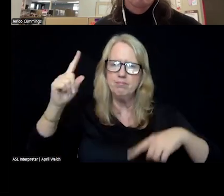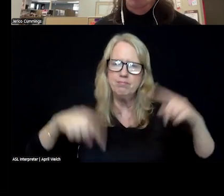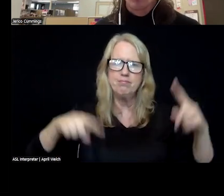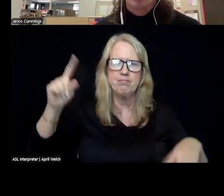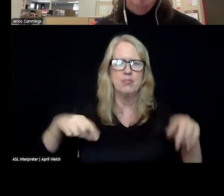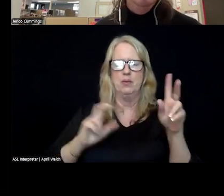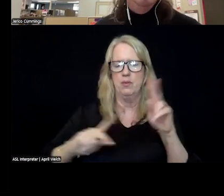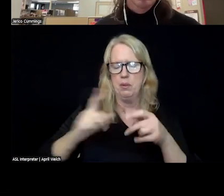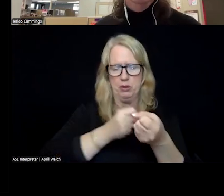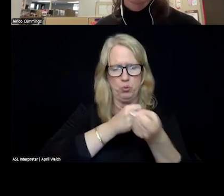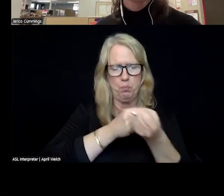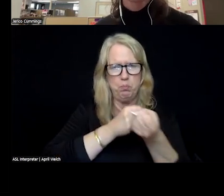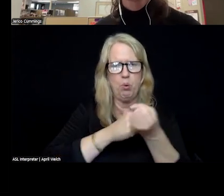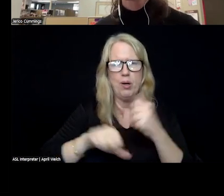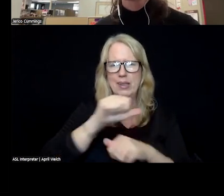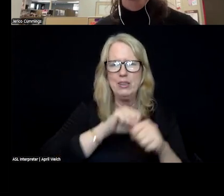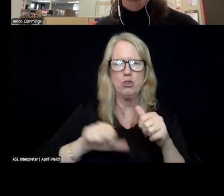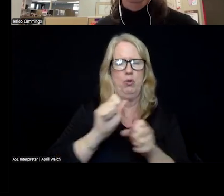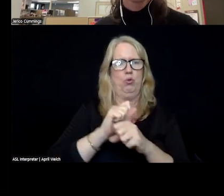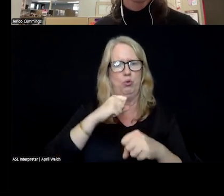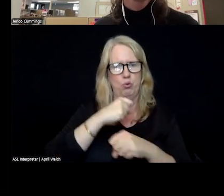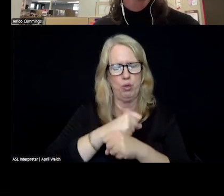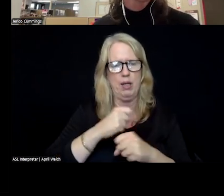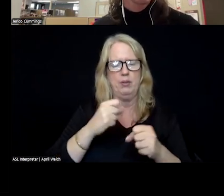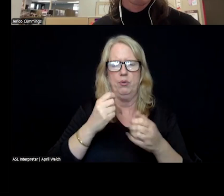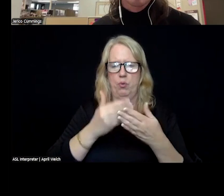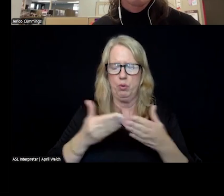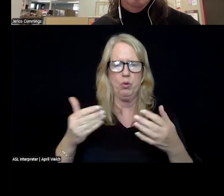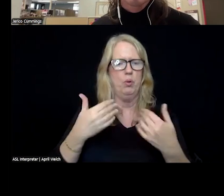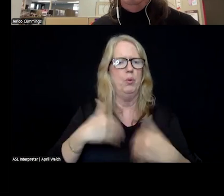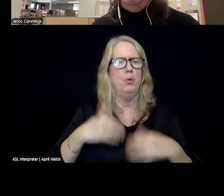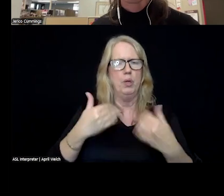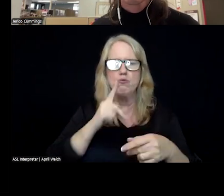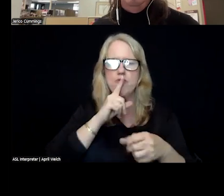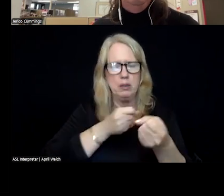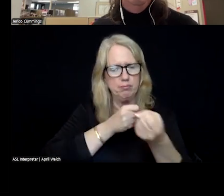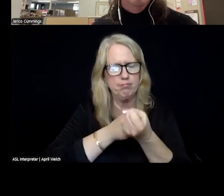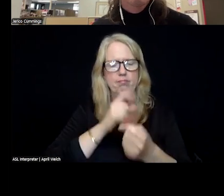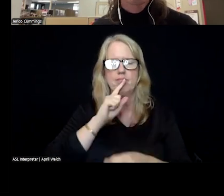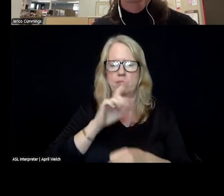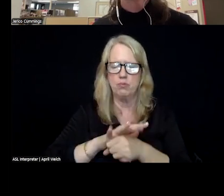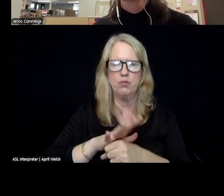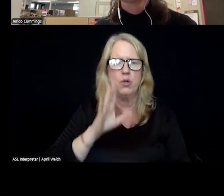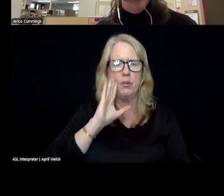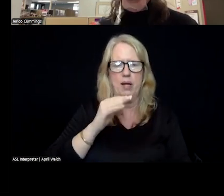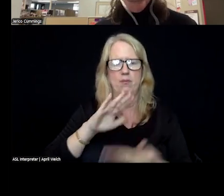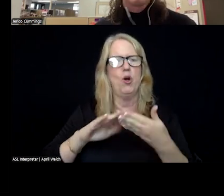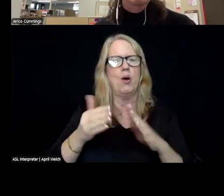to support one another and create resources that ultimately affirm and meet the needs of our community